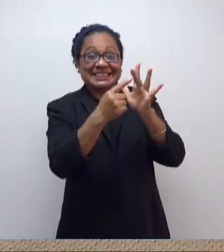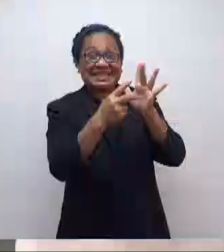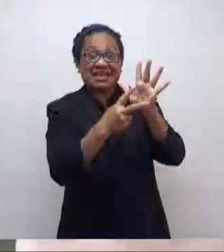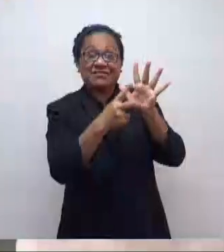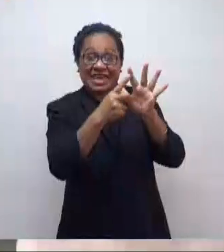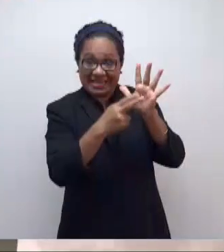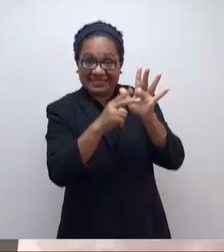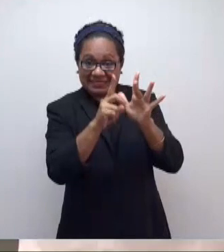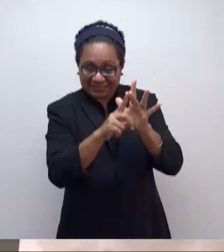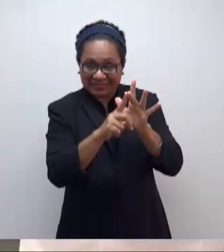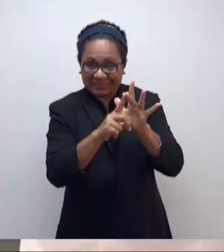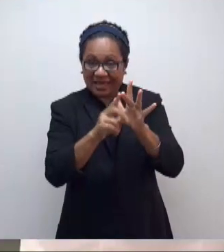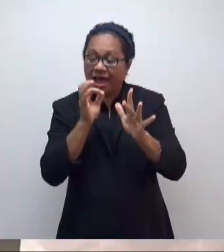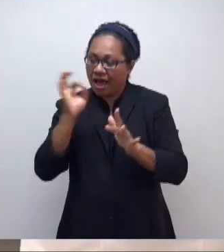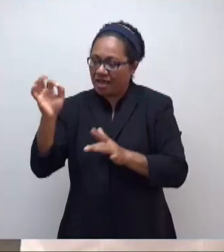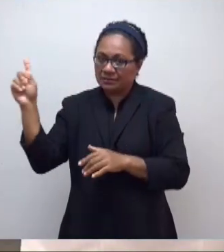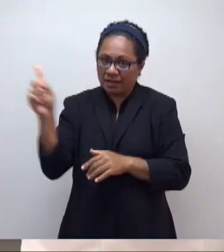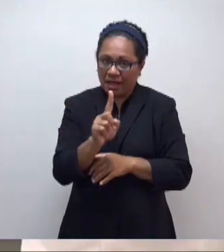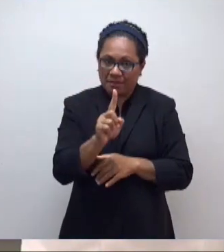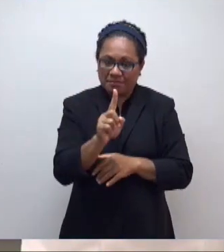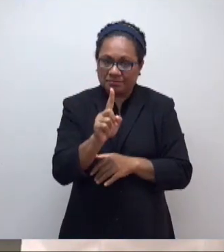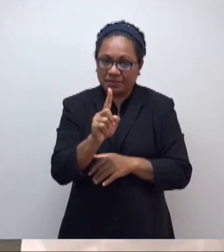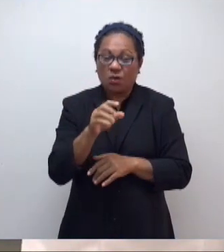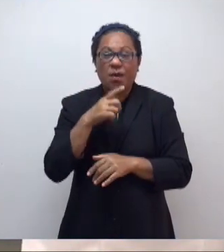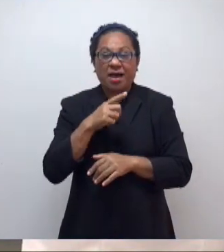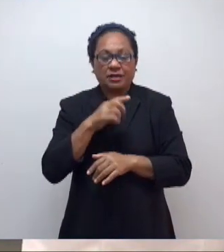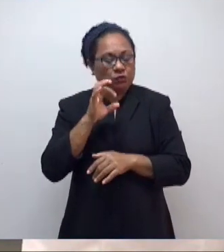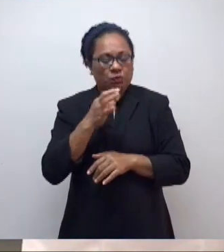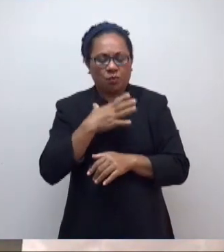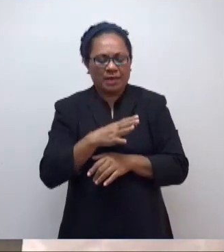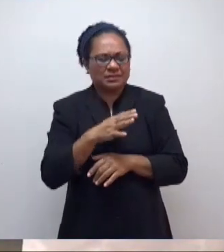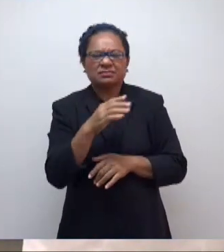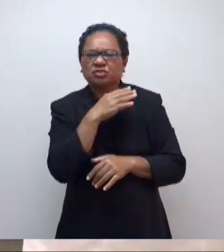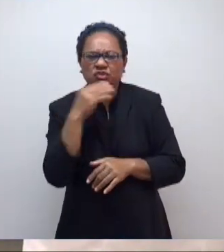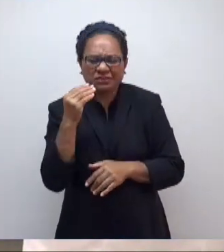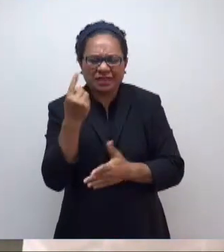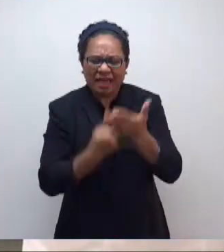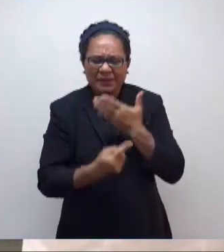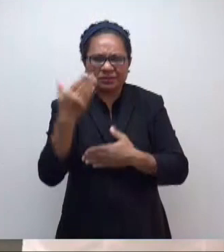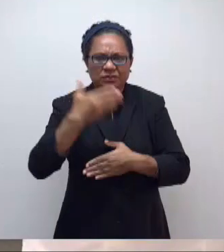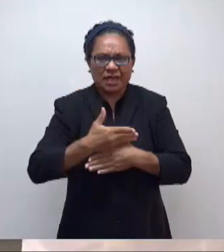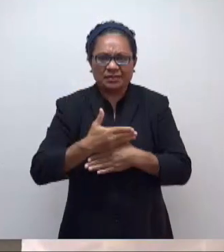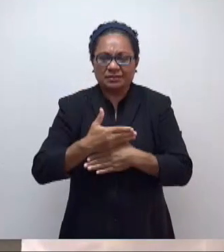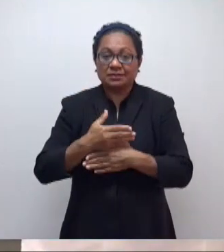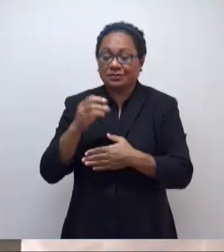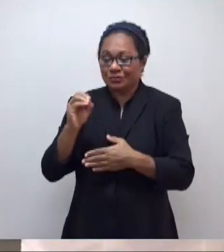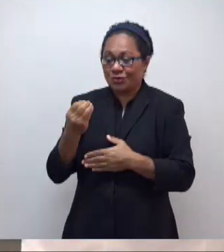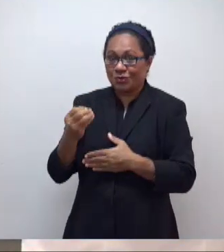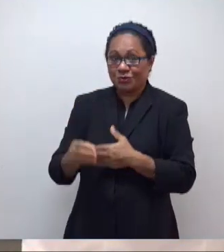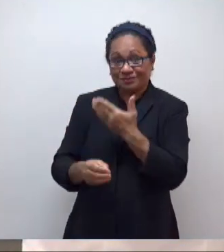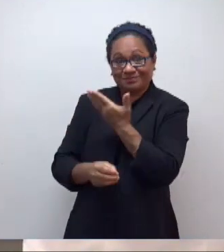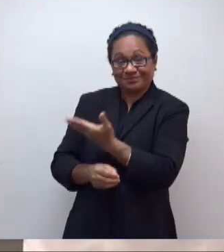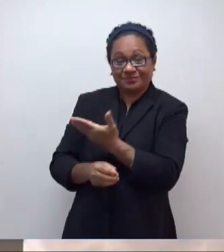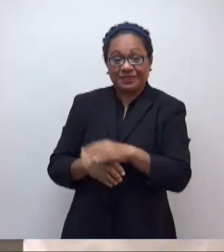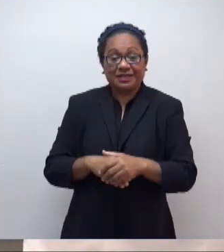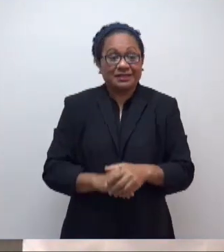to make sure there's no funny business tonight. So, Commissioner, let me be